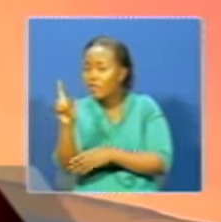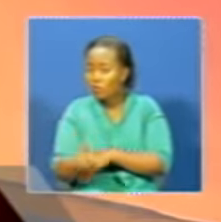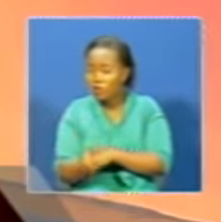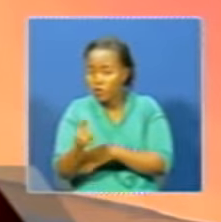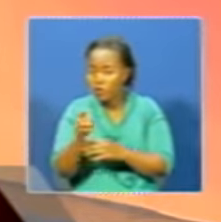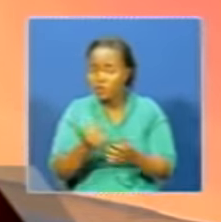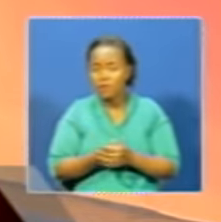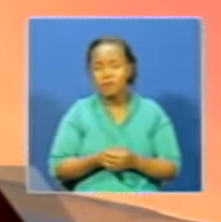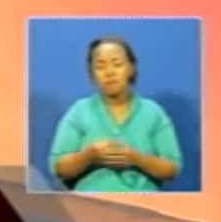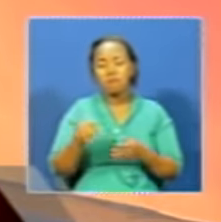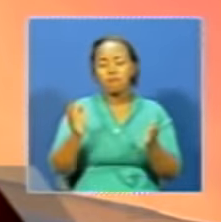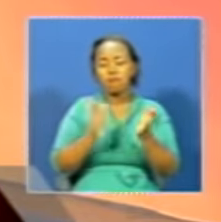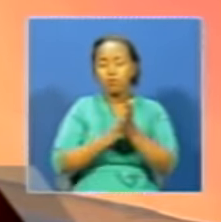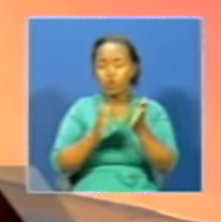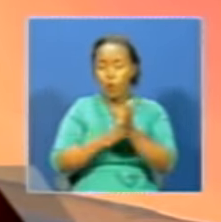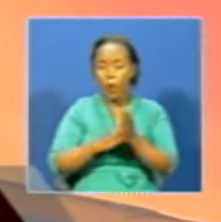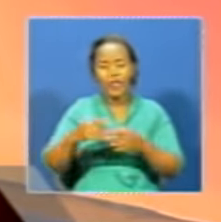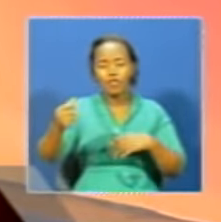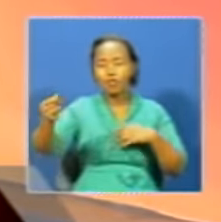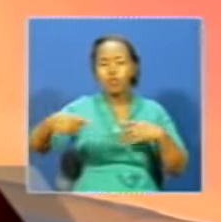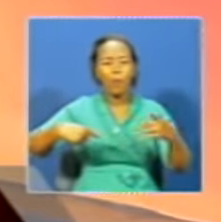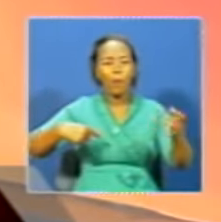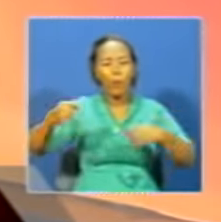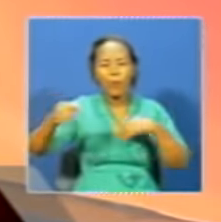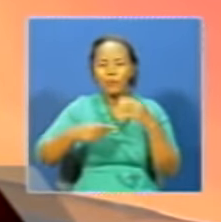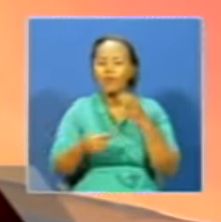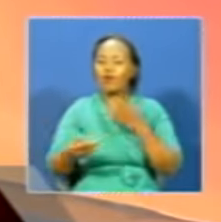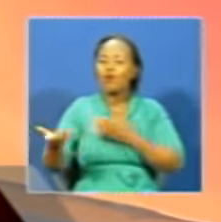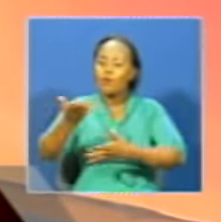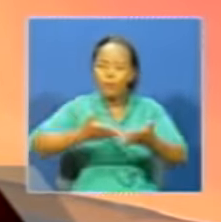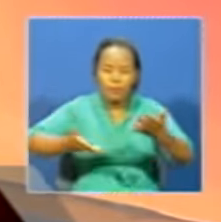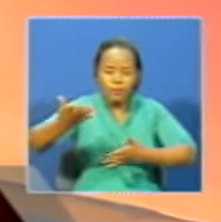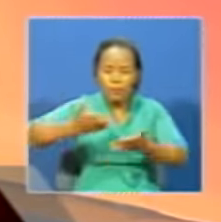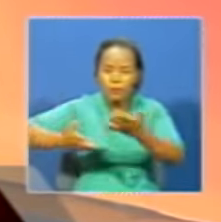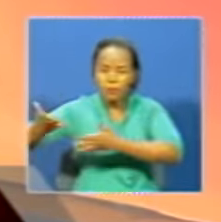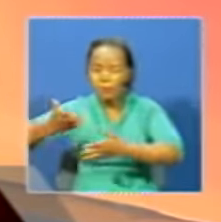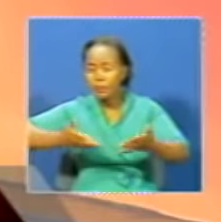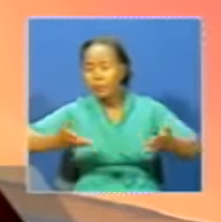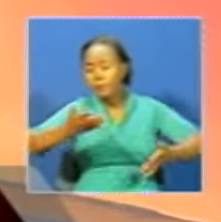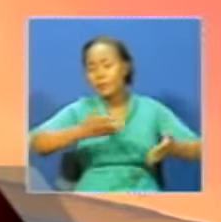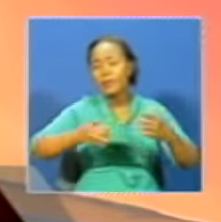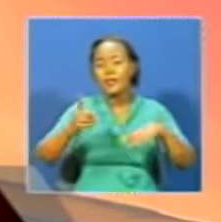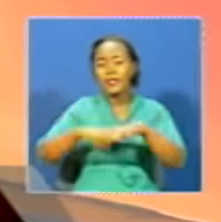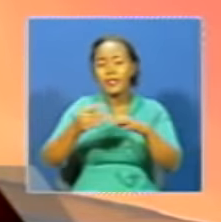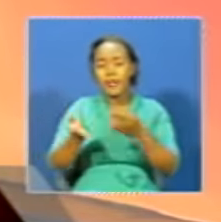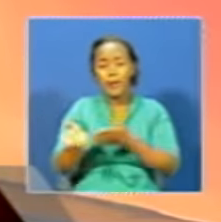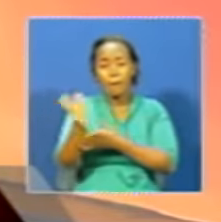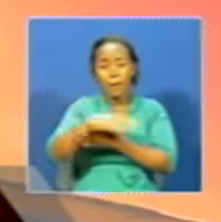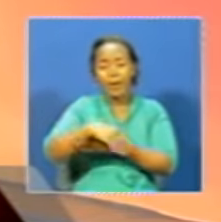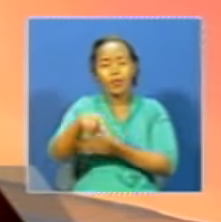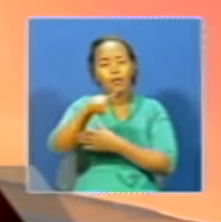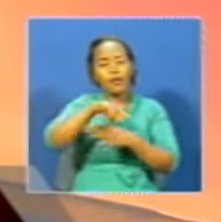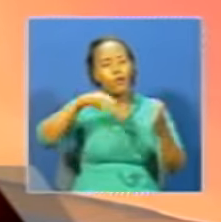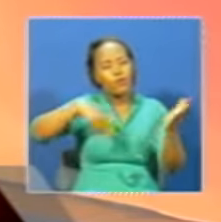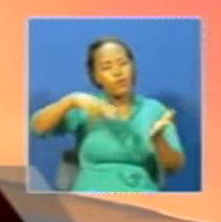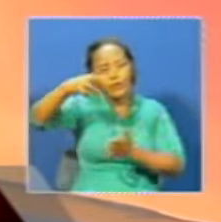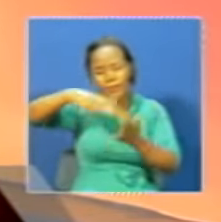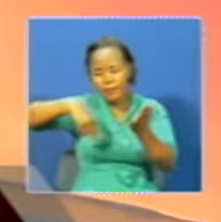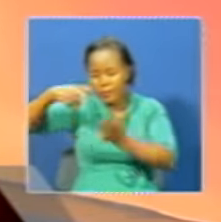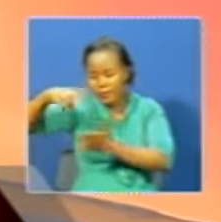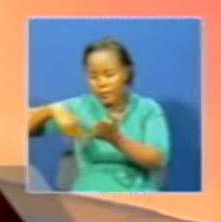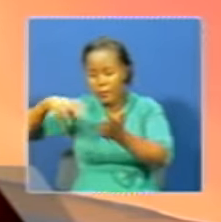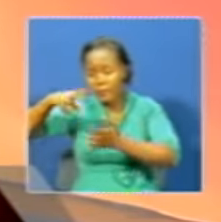The social media platforms are on your screen. Speak to us. Let us know what your thoughts are. When we come back, we will be reading for you some of those comments. But coming